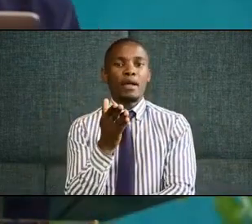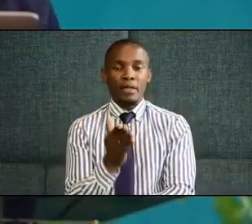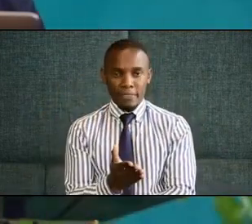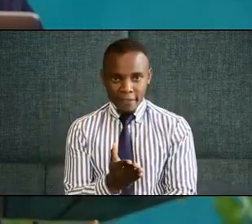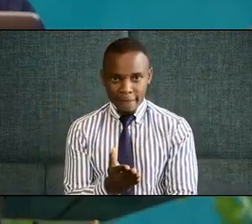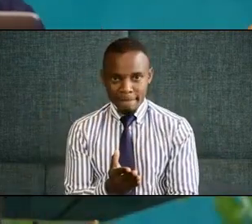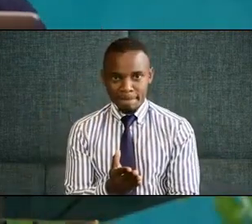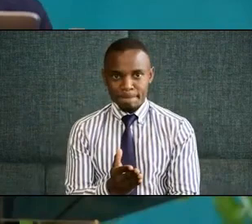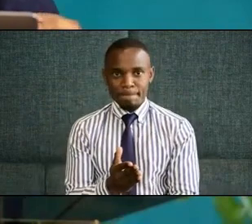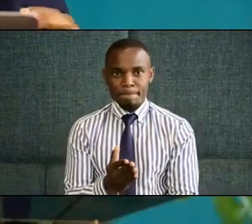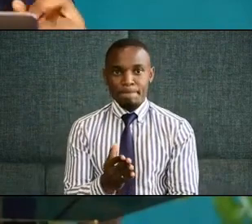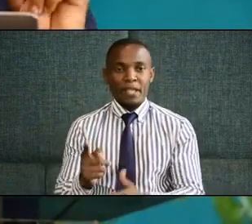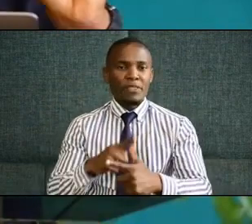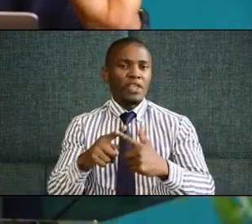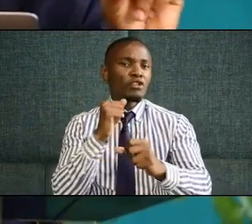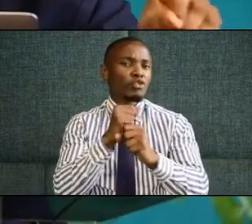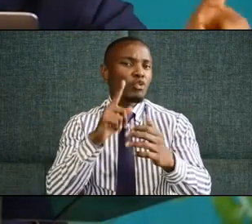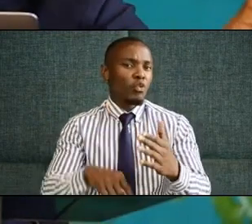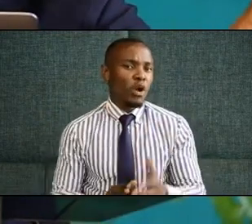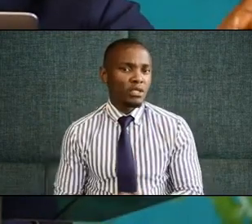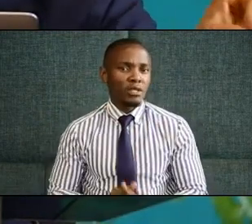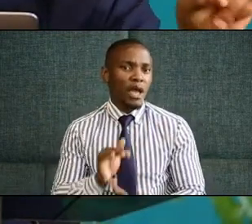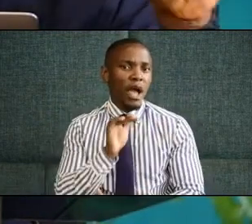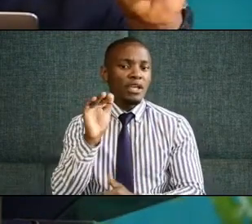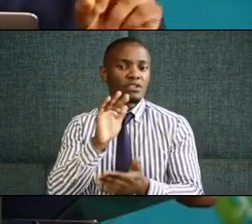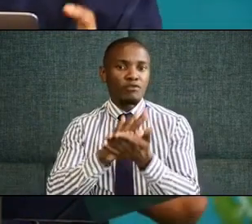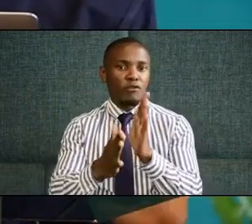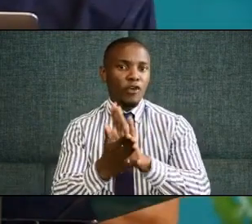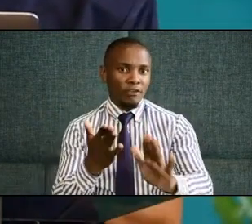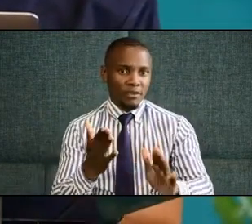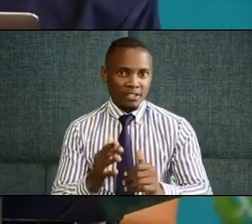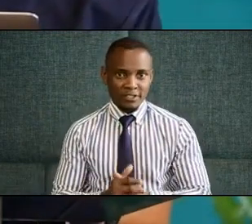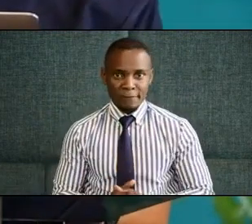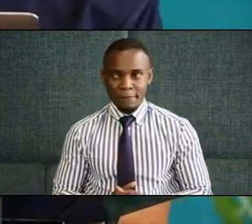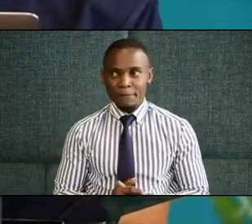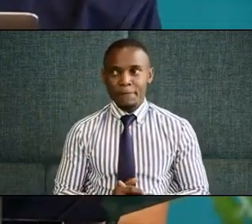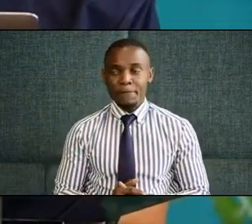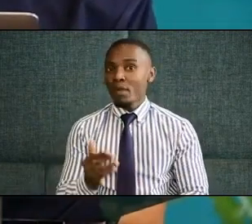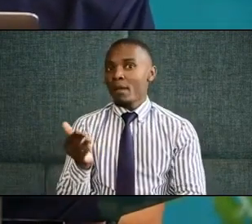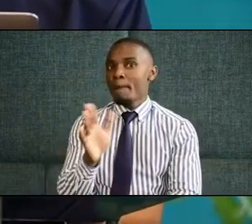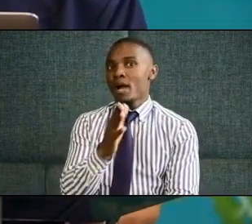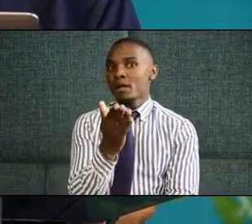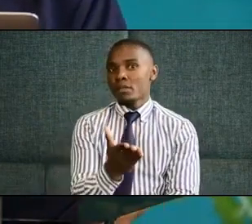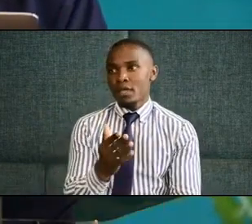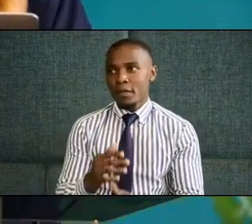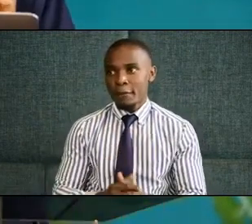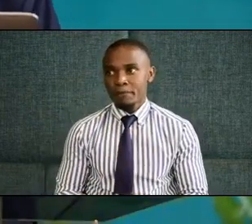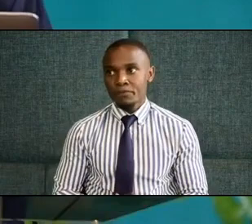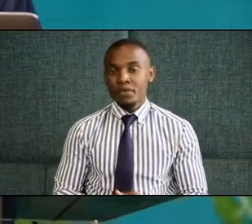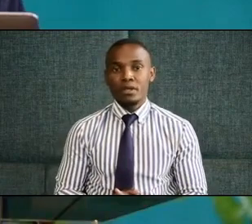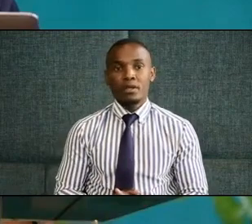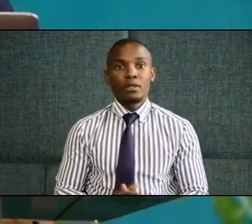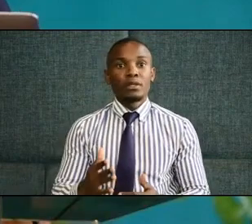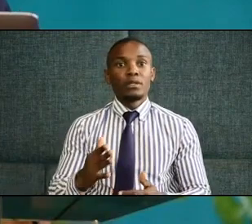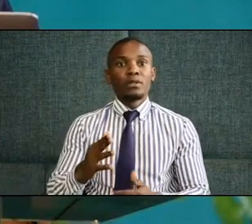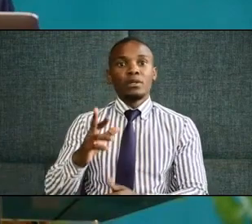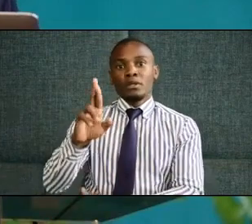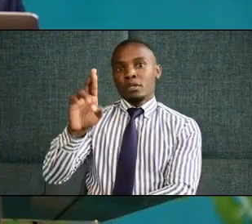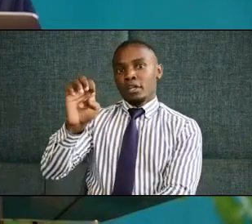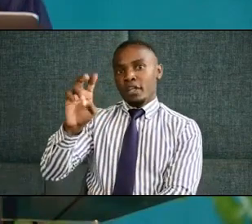altar. And then you do all. Repent. Go back to Bethel. Revelation 2 verse